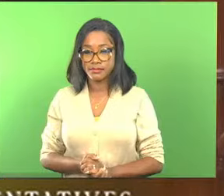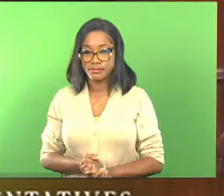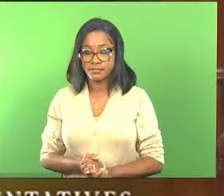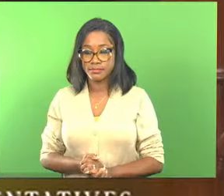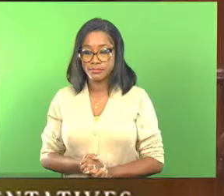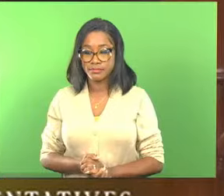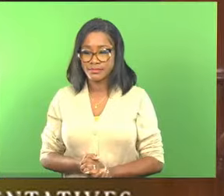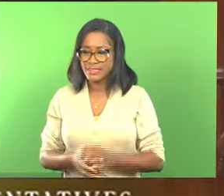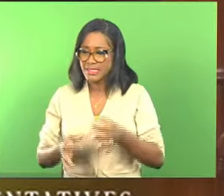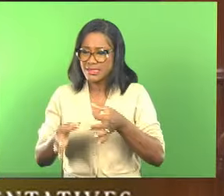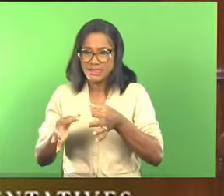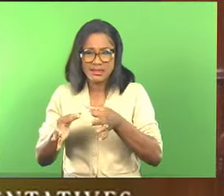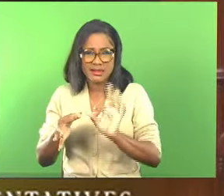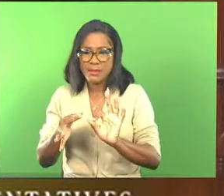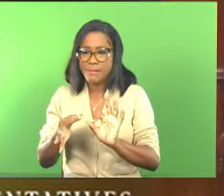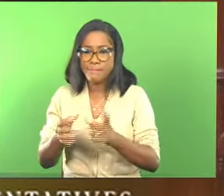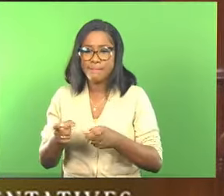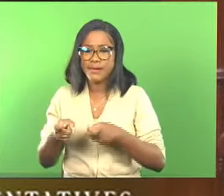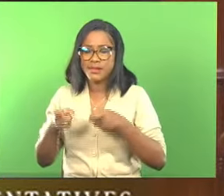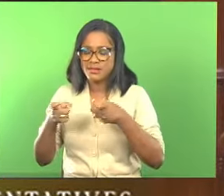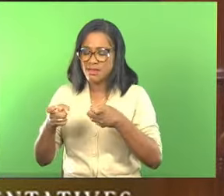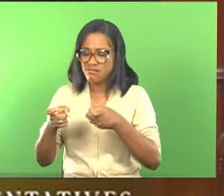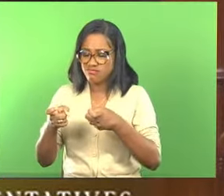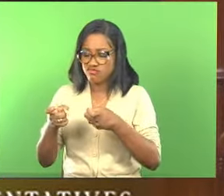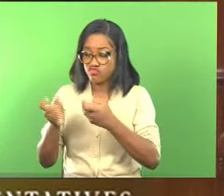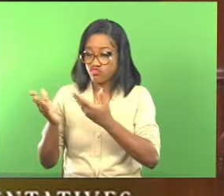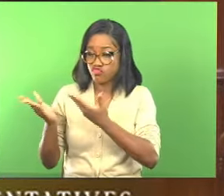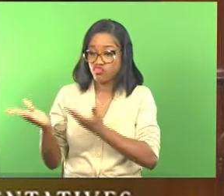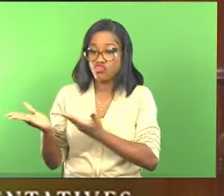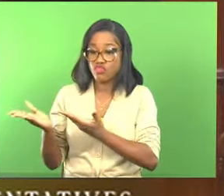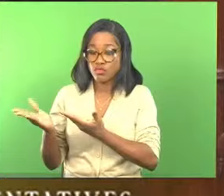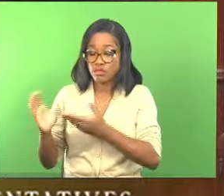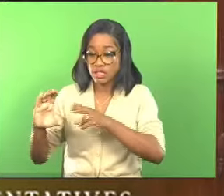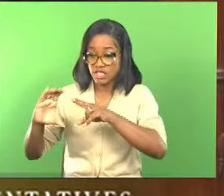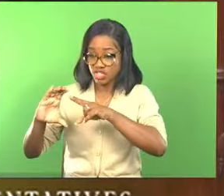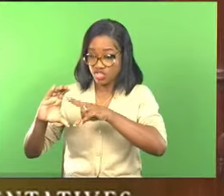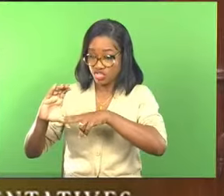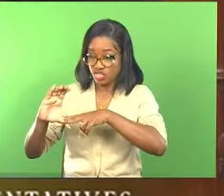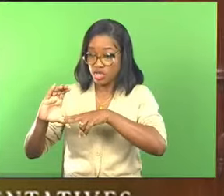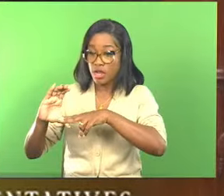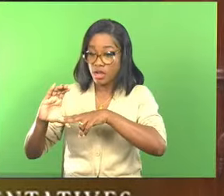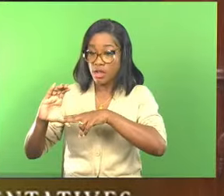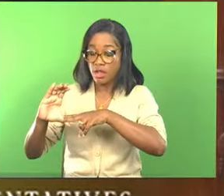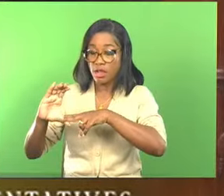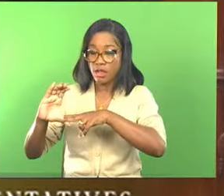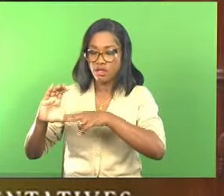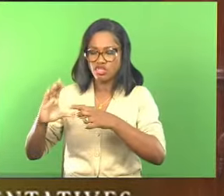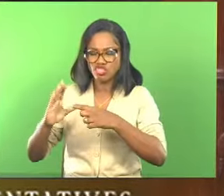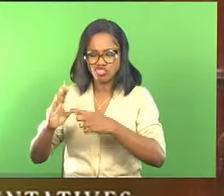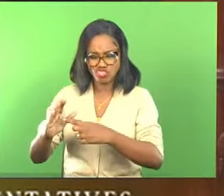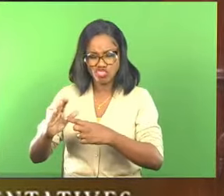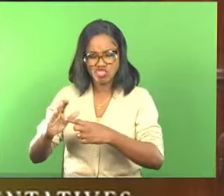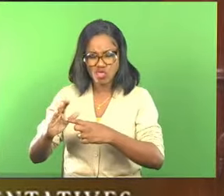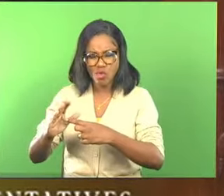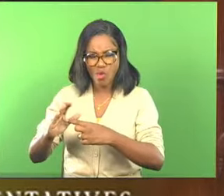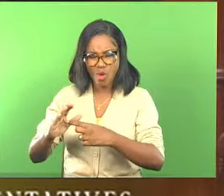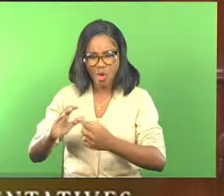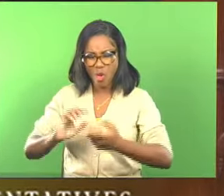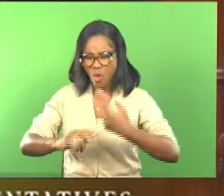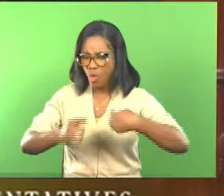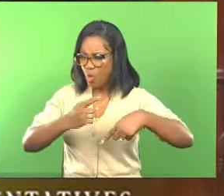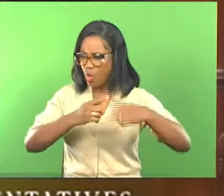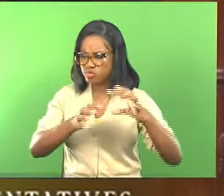seemingly simple gift of this chair honors the deep-rooted ties between our two